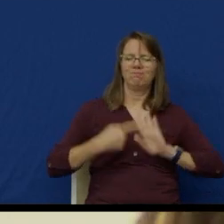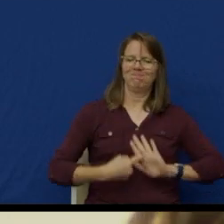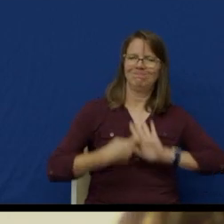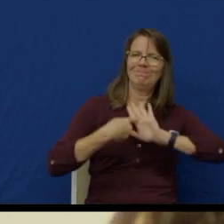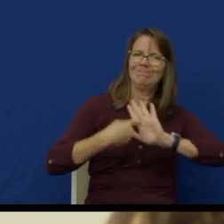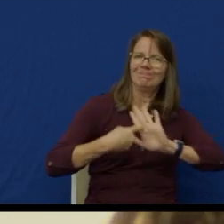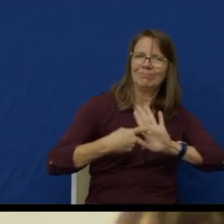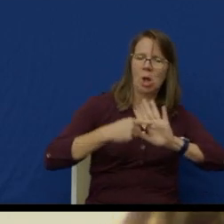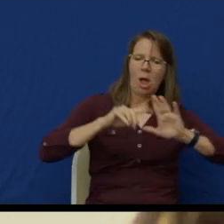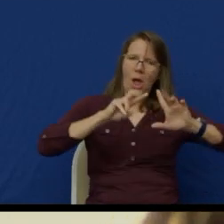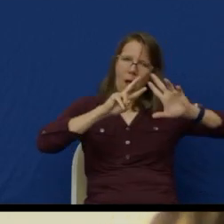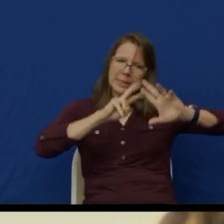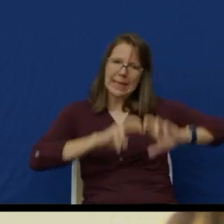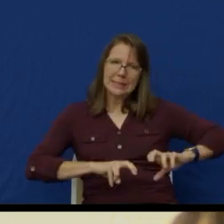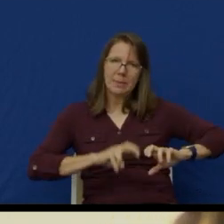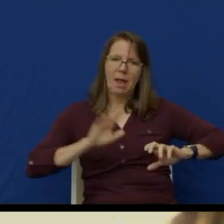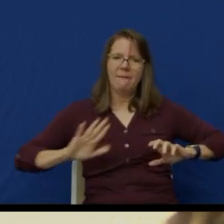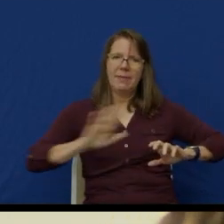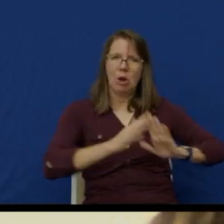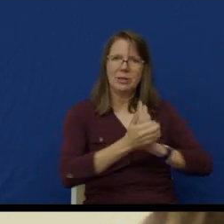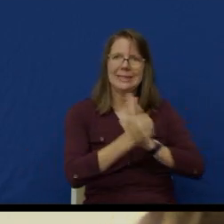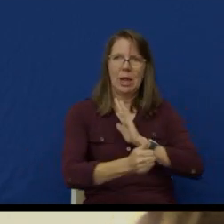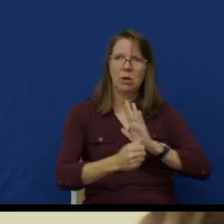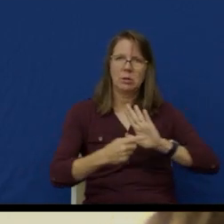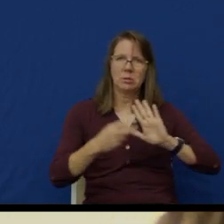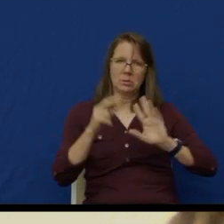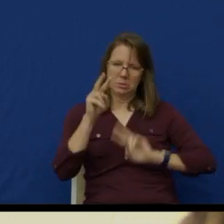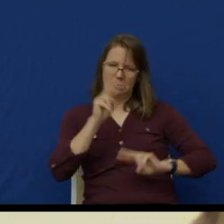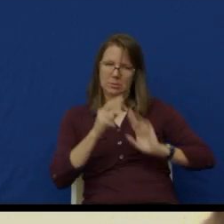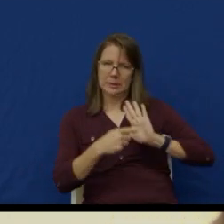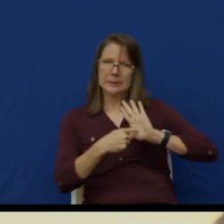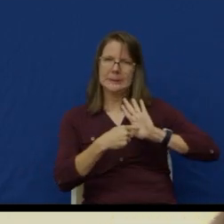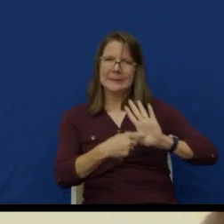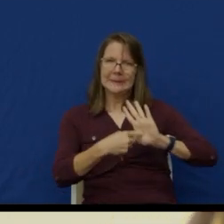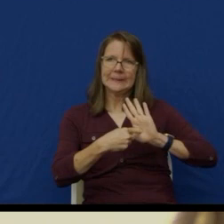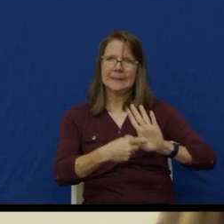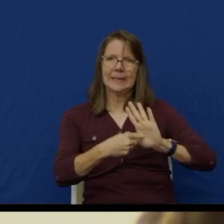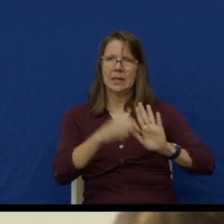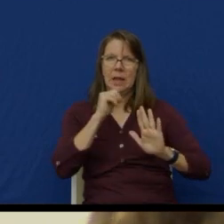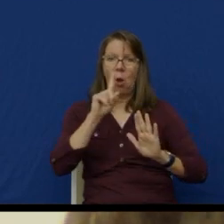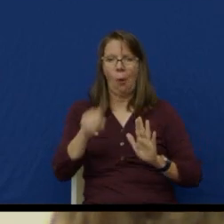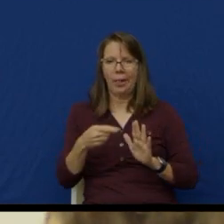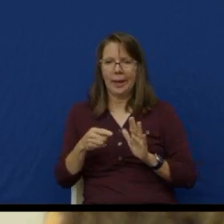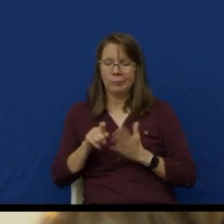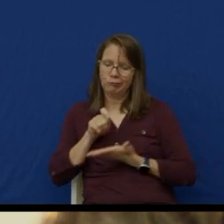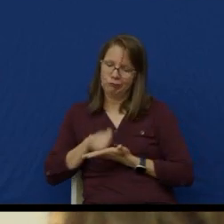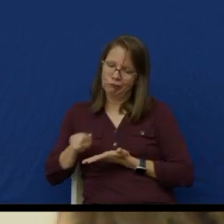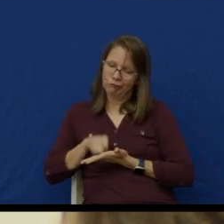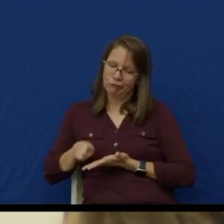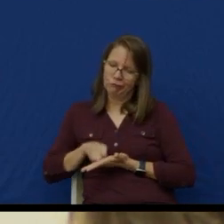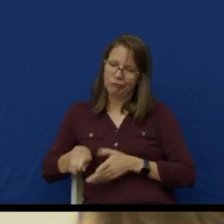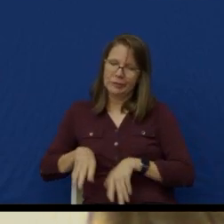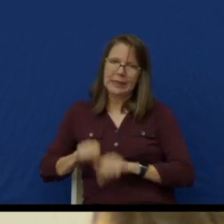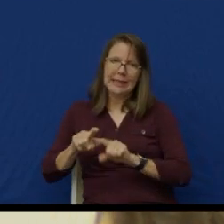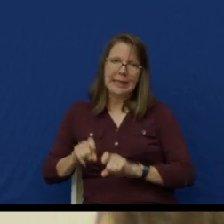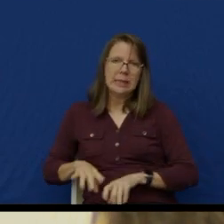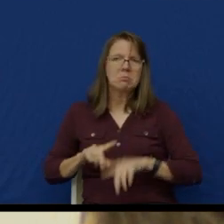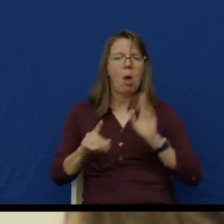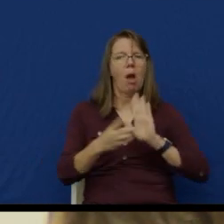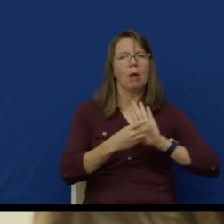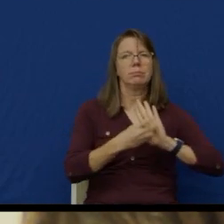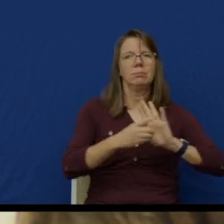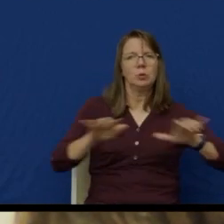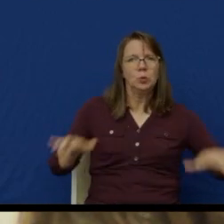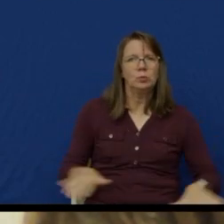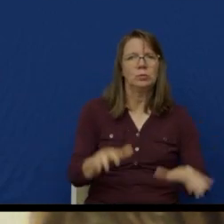of skills, and so we are gaining some interest. We just had initial training for, naturally it is